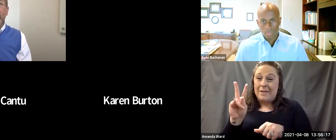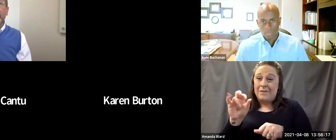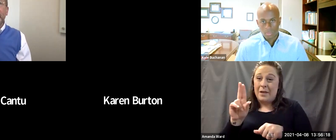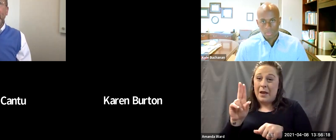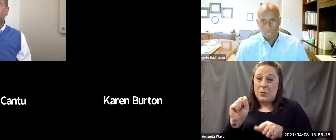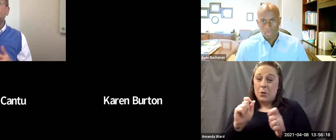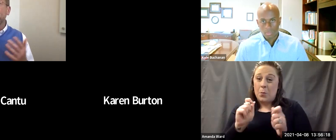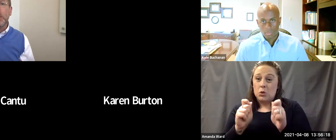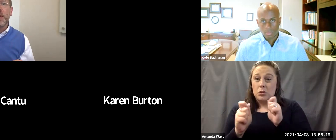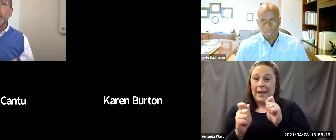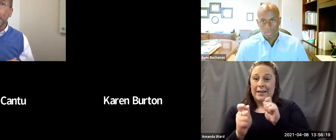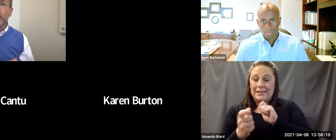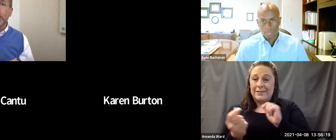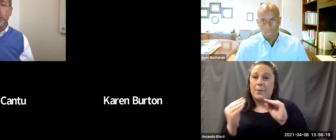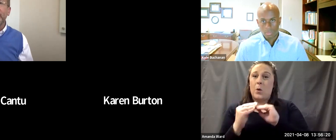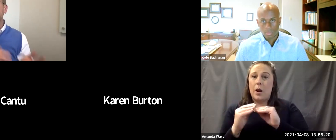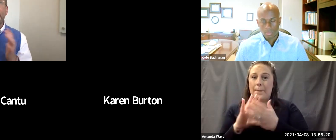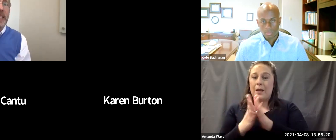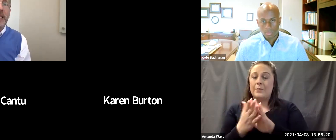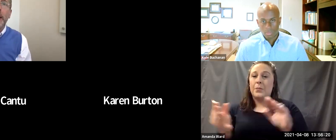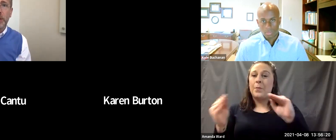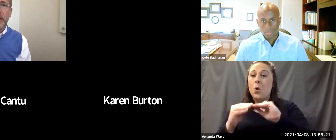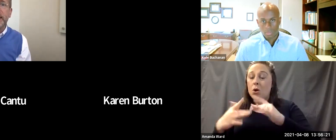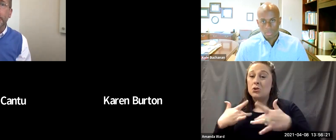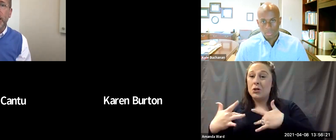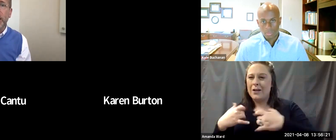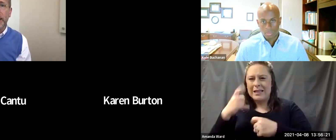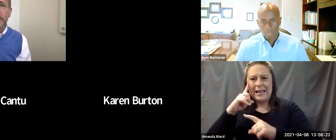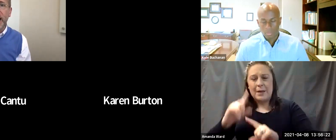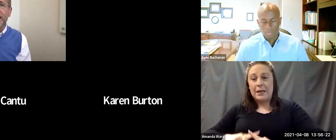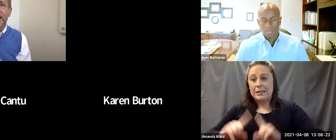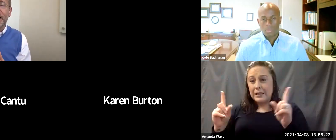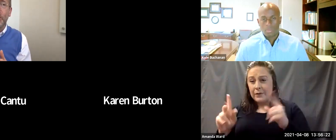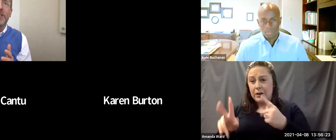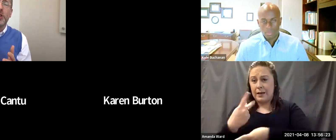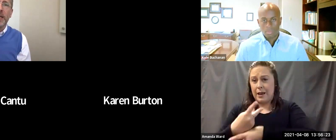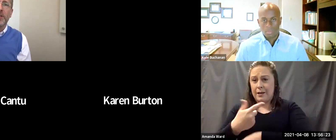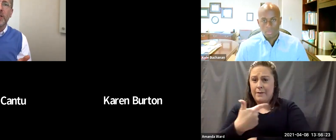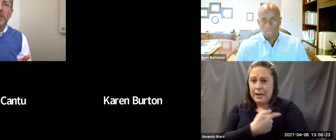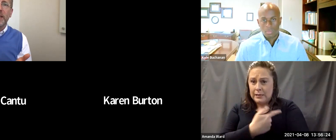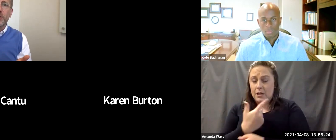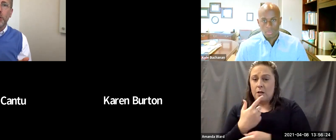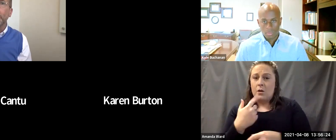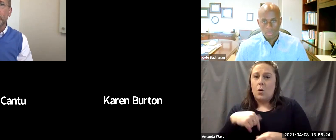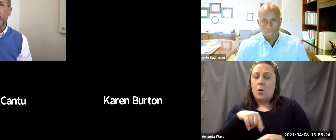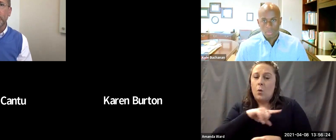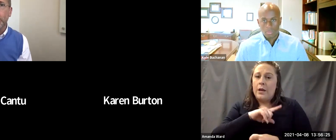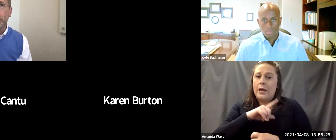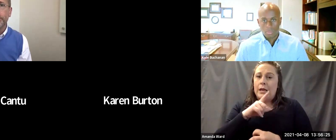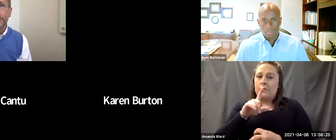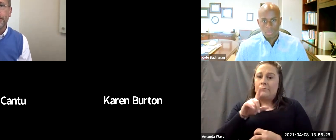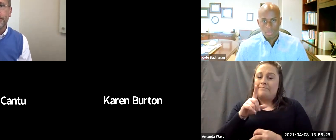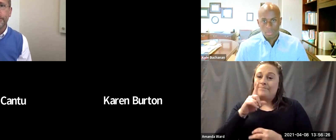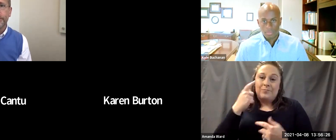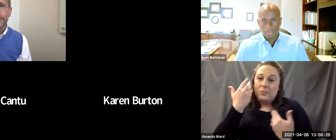more, and now it becomes something more concerning, and we have to think about a completely different kind of vaccine. We just don't